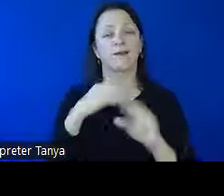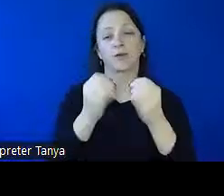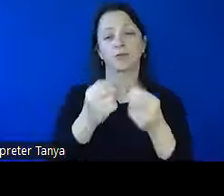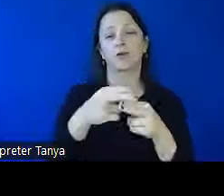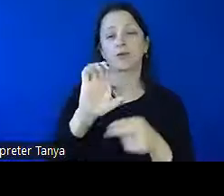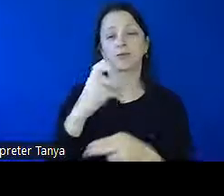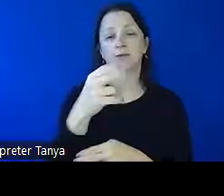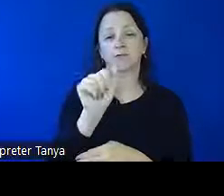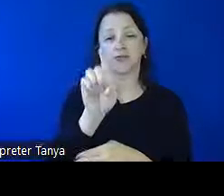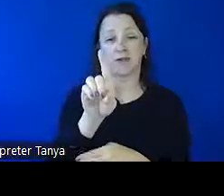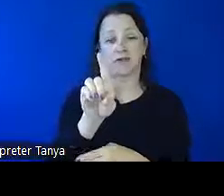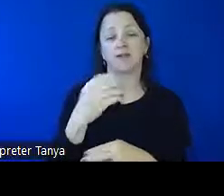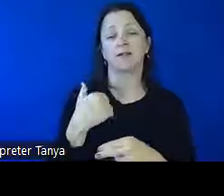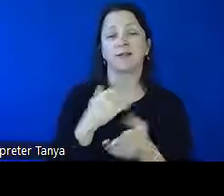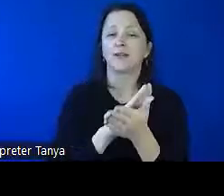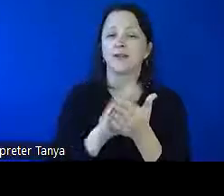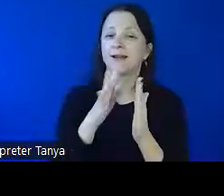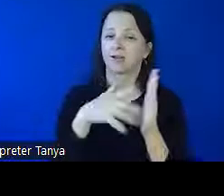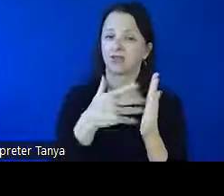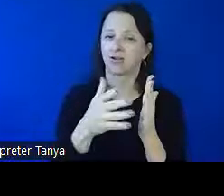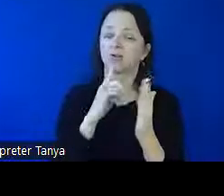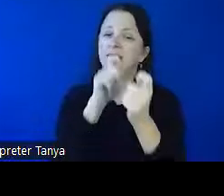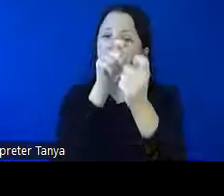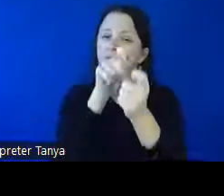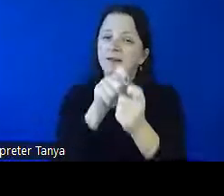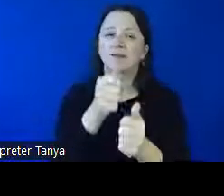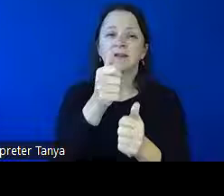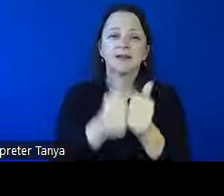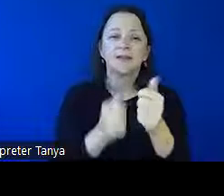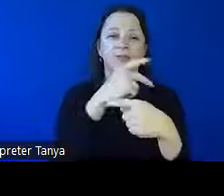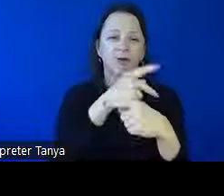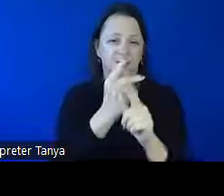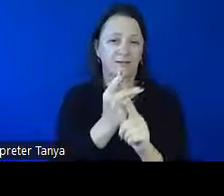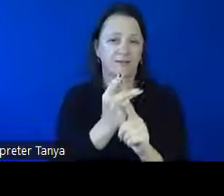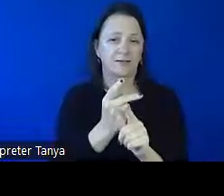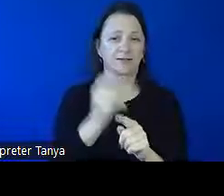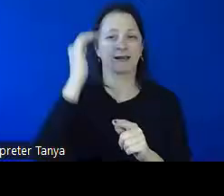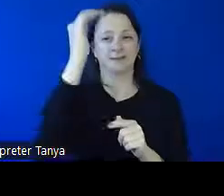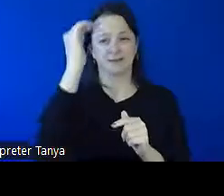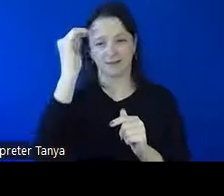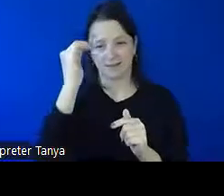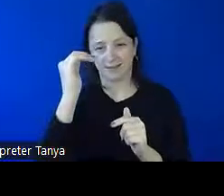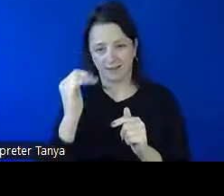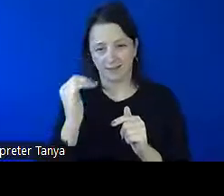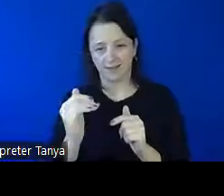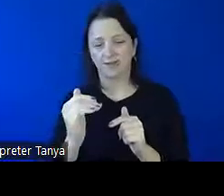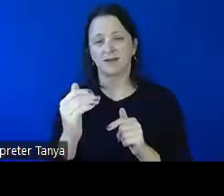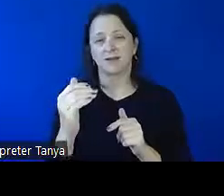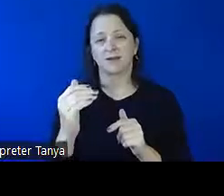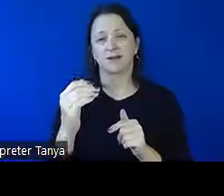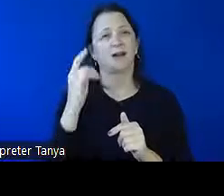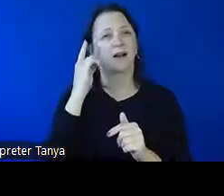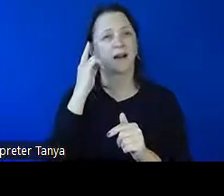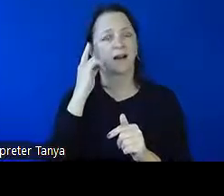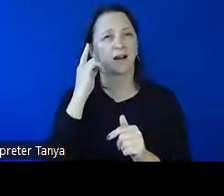nice medicine chart that's very detailed about each product, and including, I think there